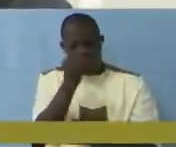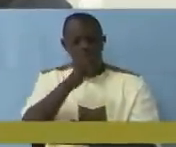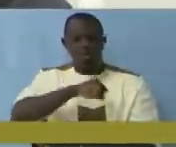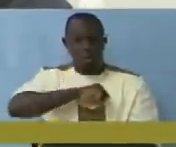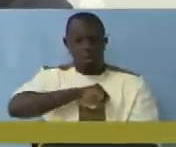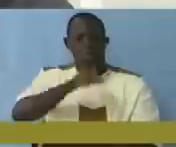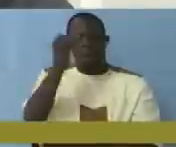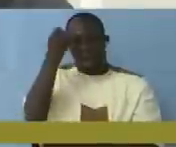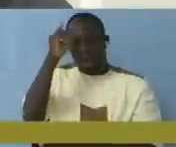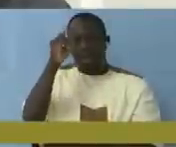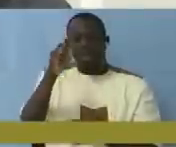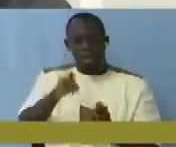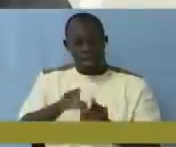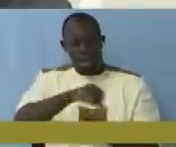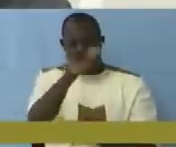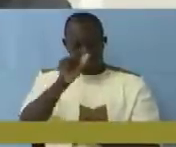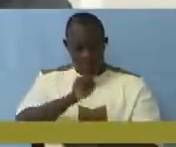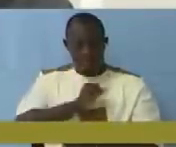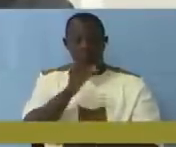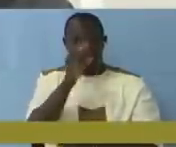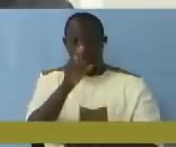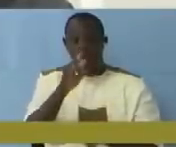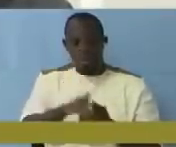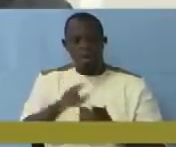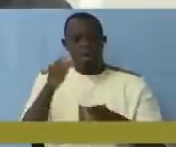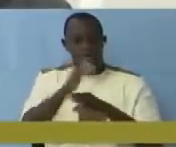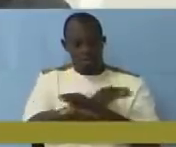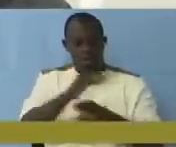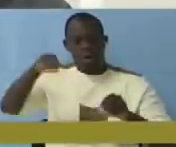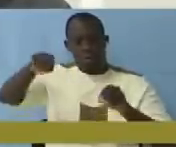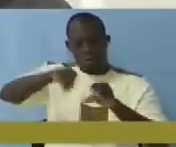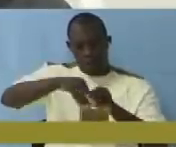he said he was part of the receiving team.